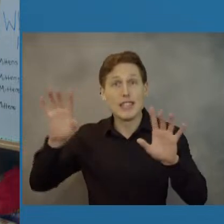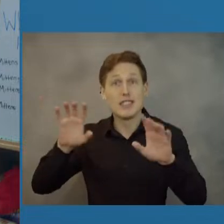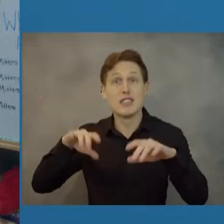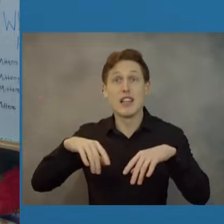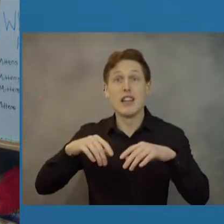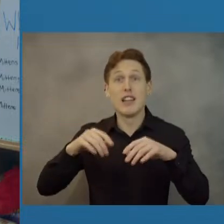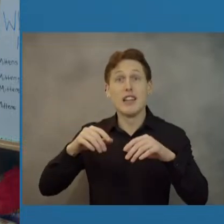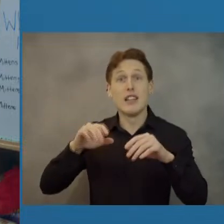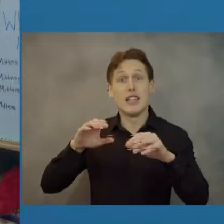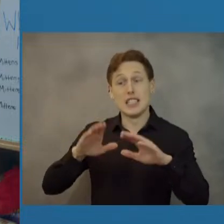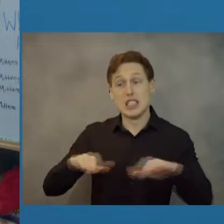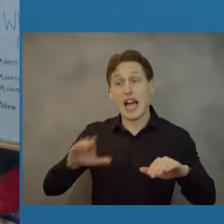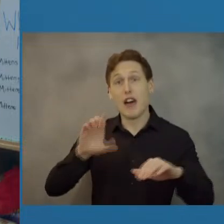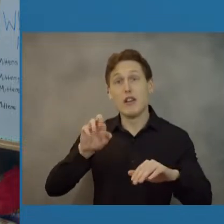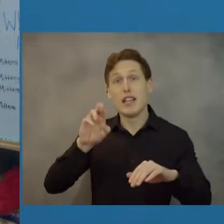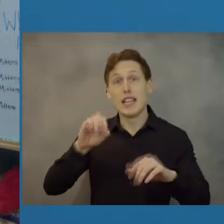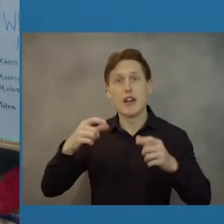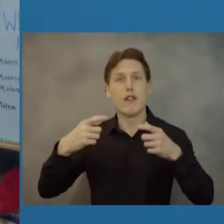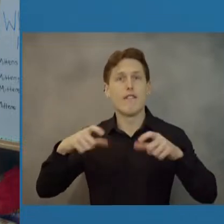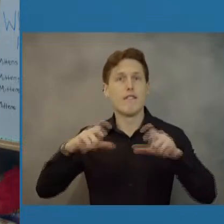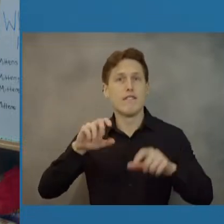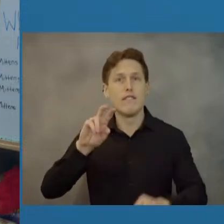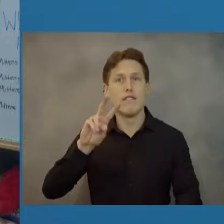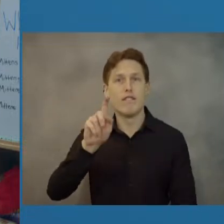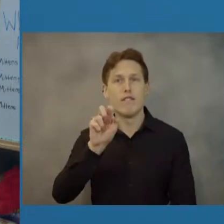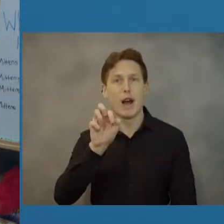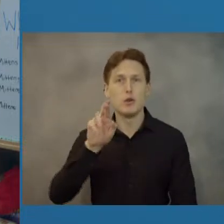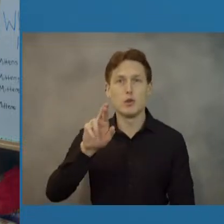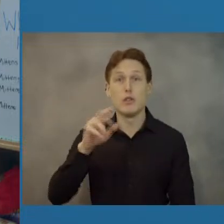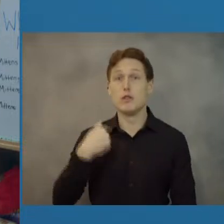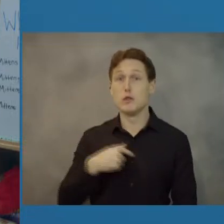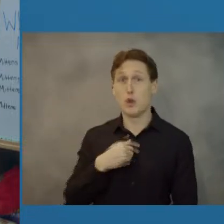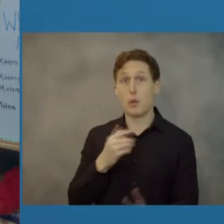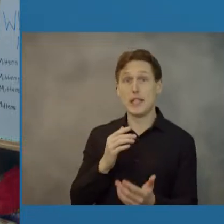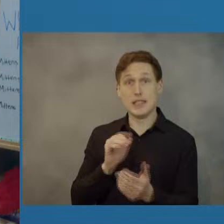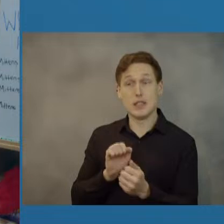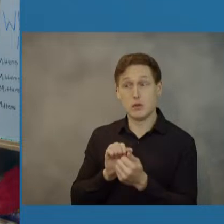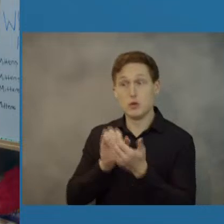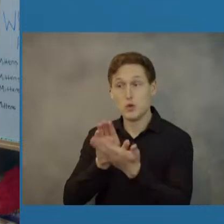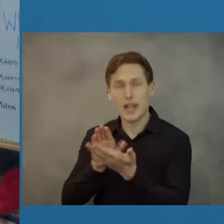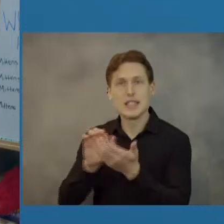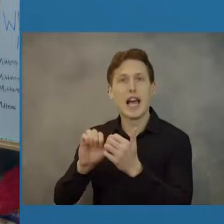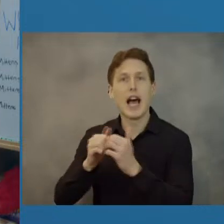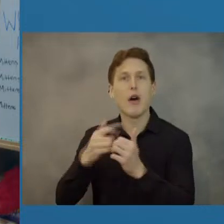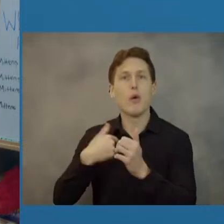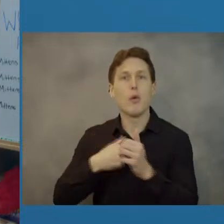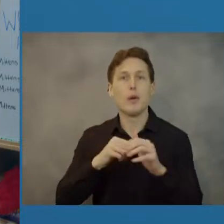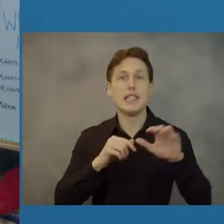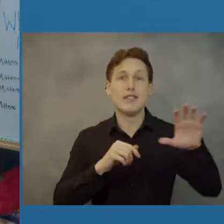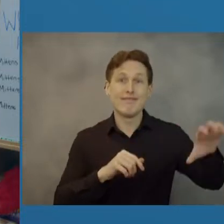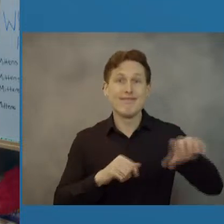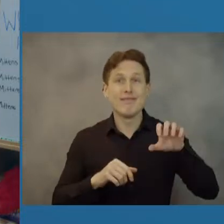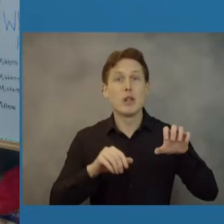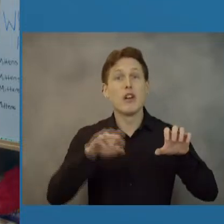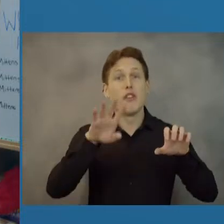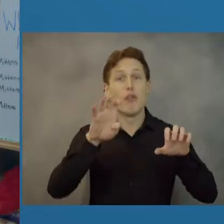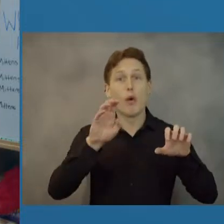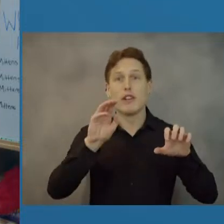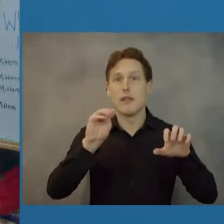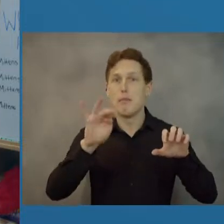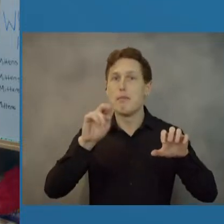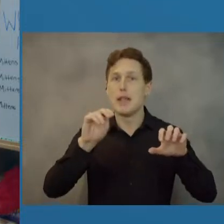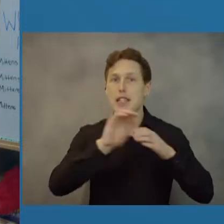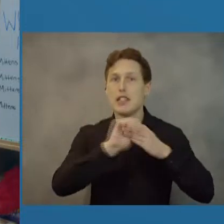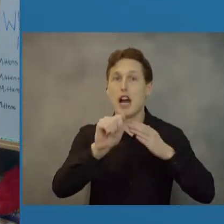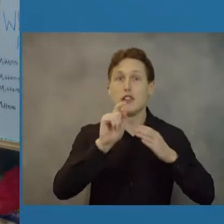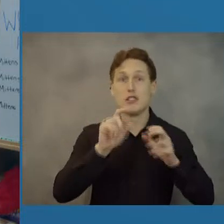we stepped in to address it. We've secured an additional $400 million for child care vouchers, covering both New York City